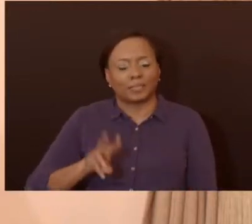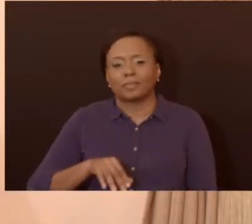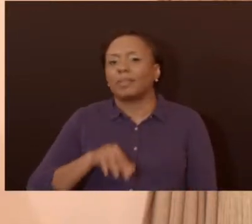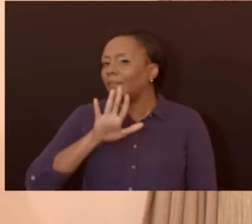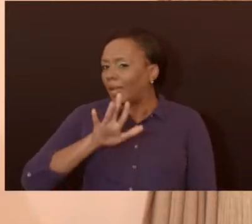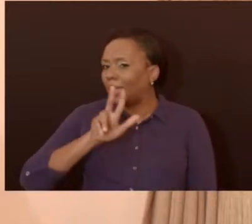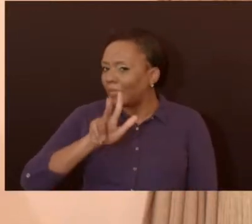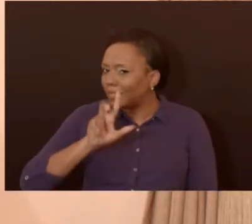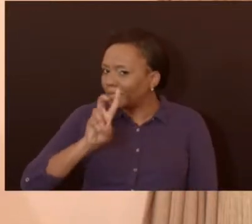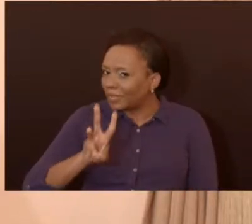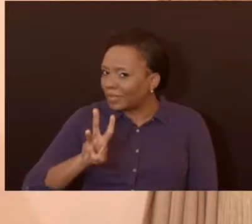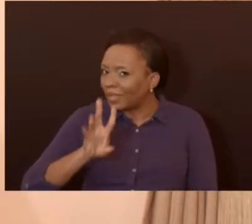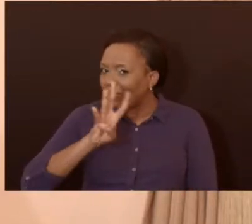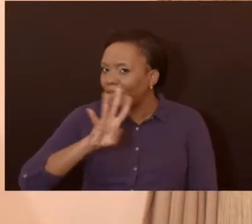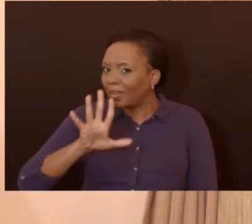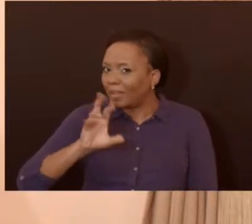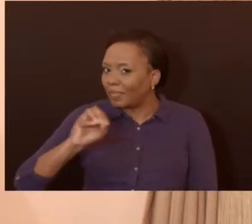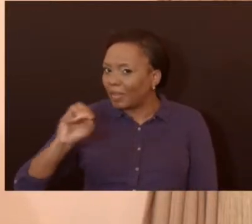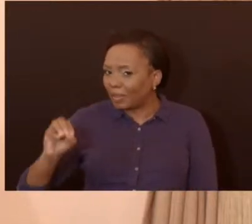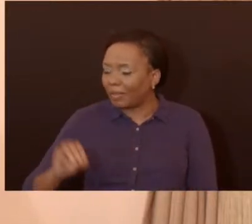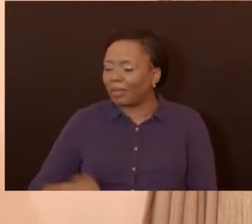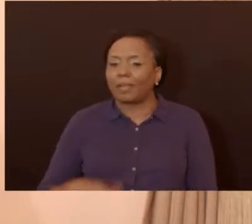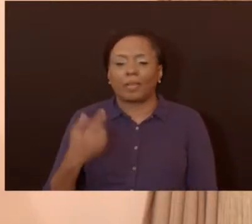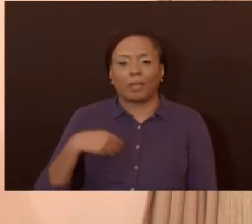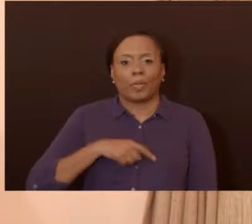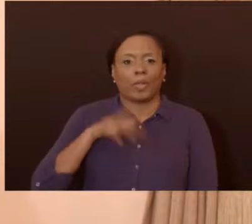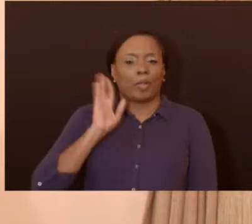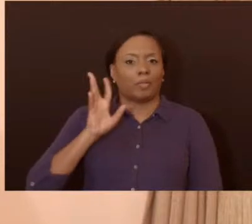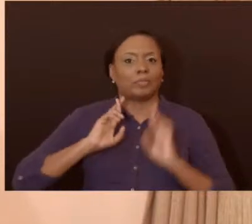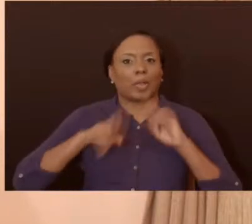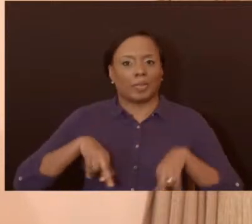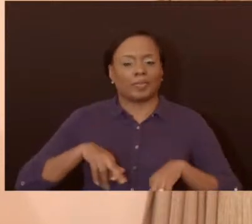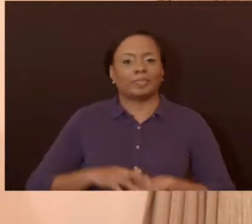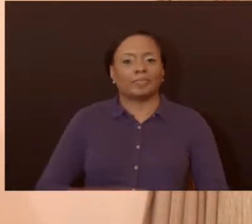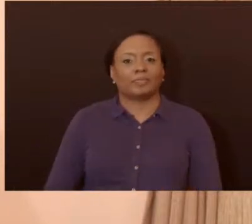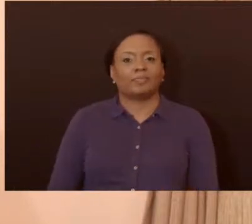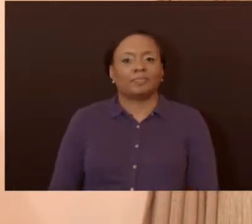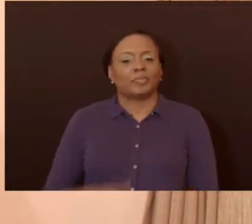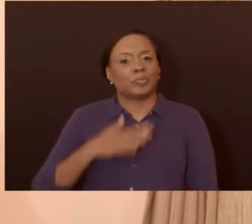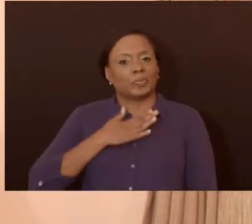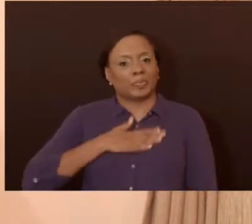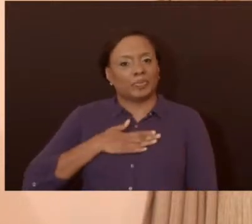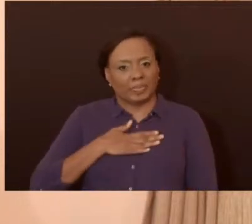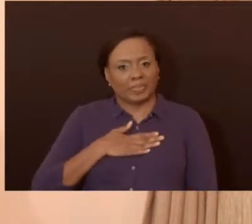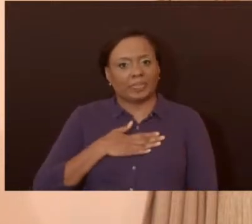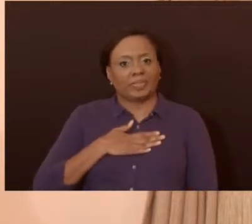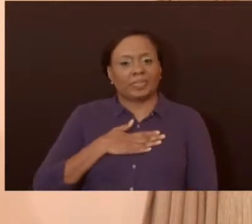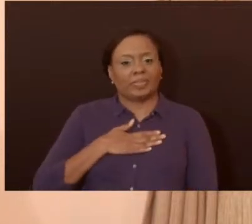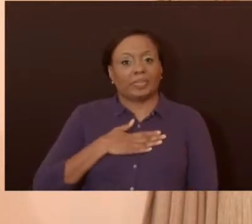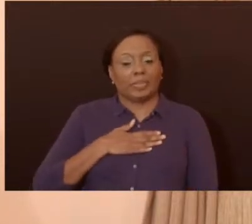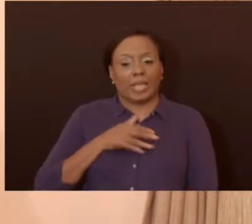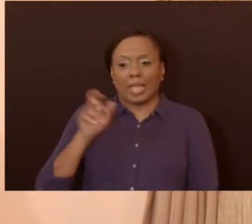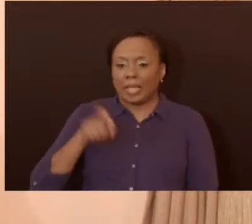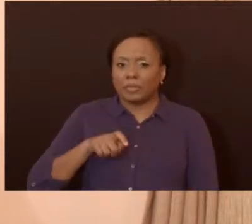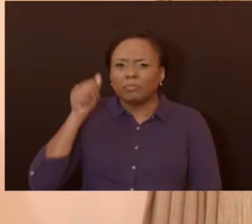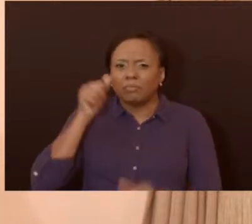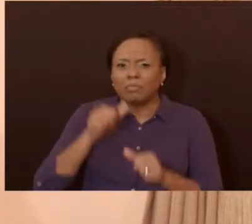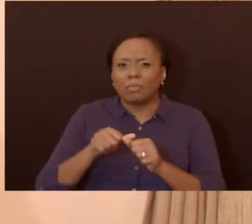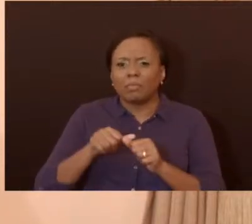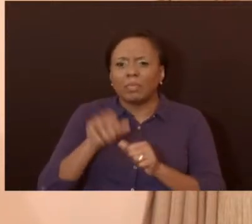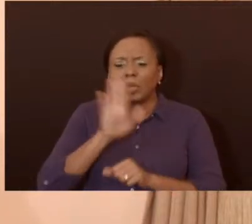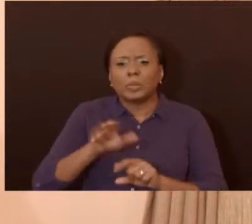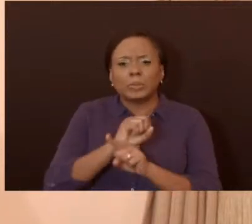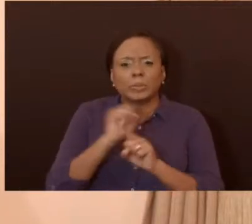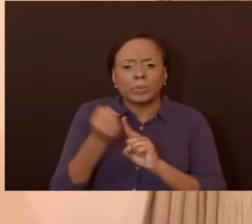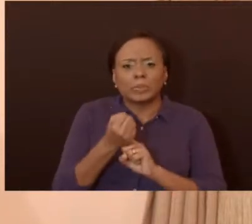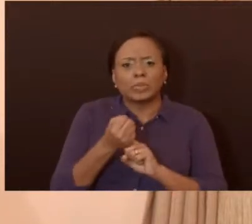536-4500. And we at the COVID-19 monitoring unit will respond. So again, please be situationally aware and take